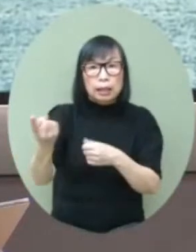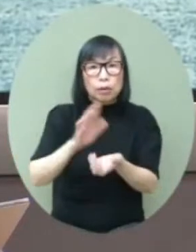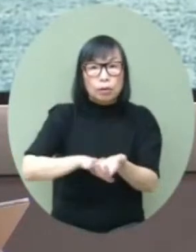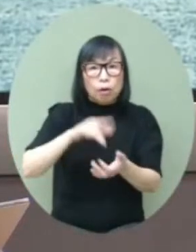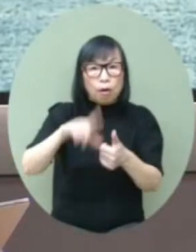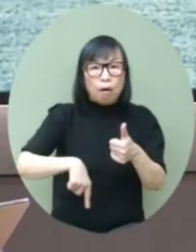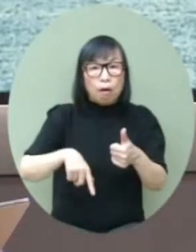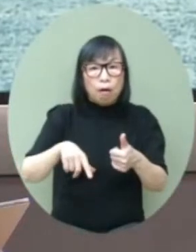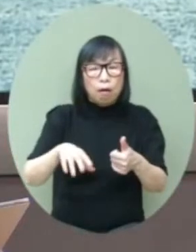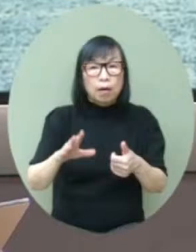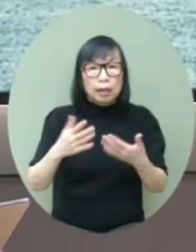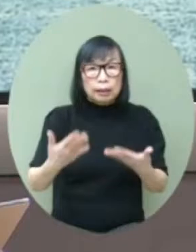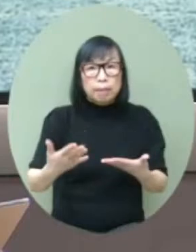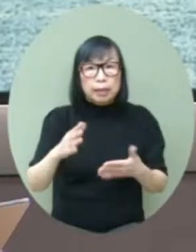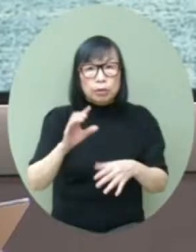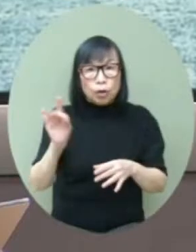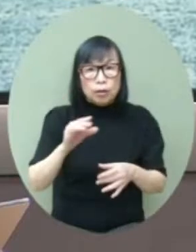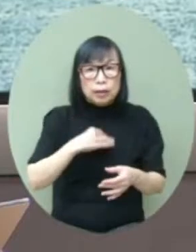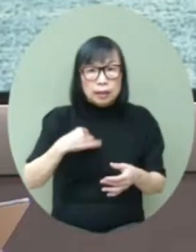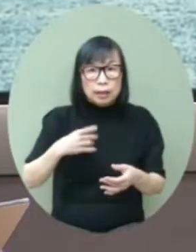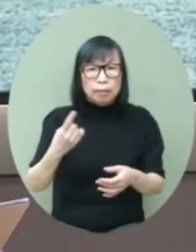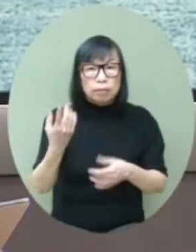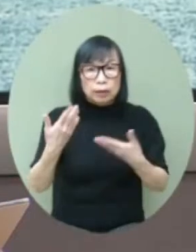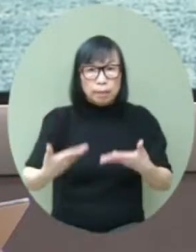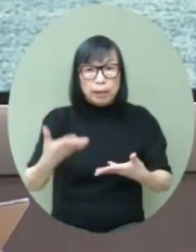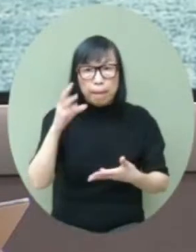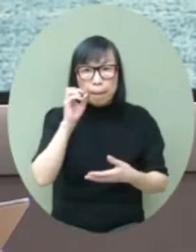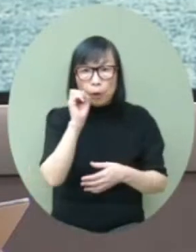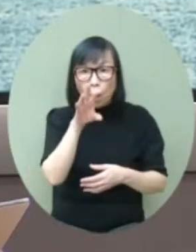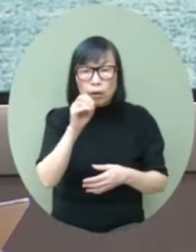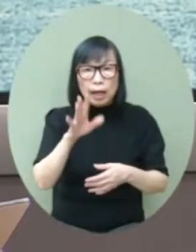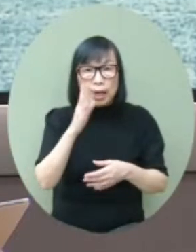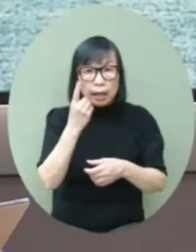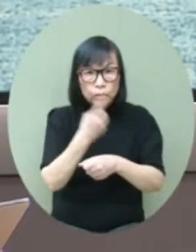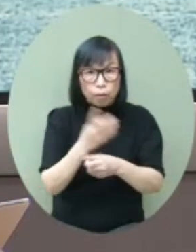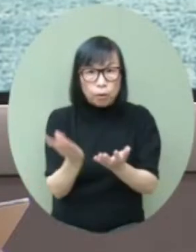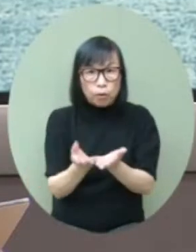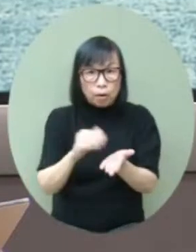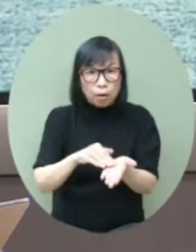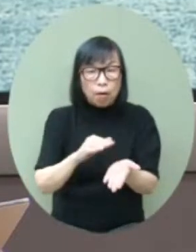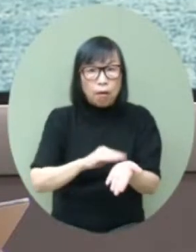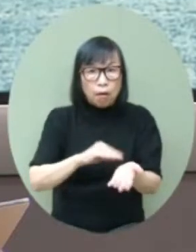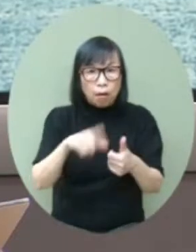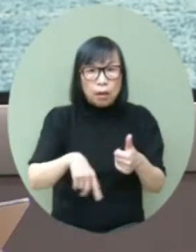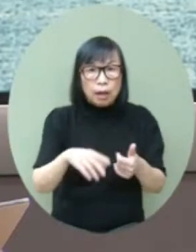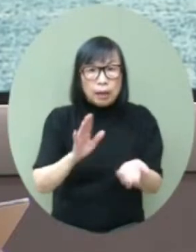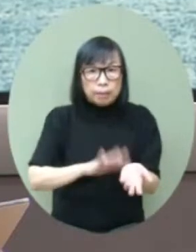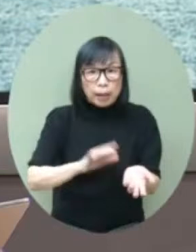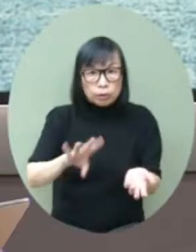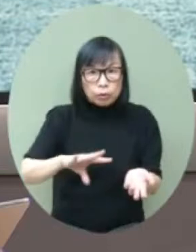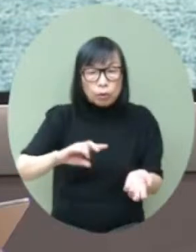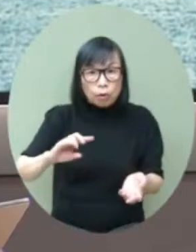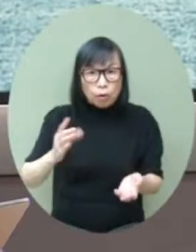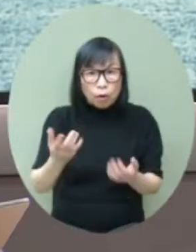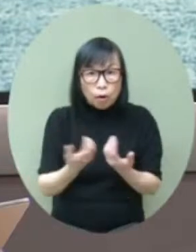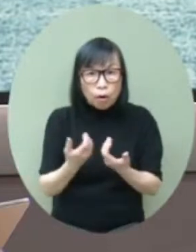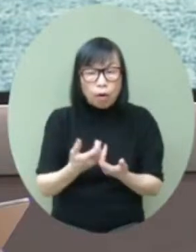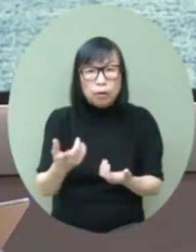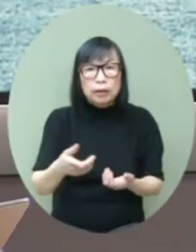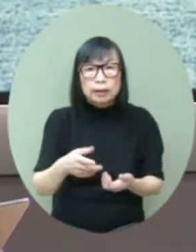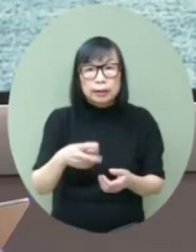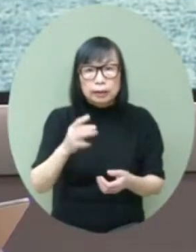at, and that's another case that Dr. Cheung reported to you earlier. That is a preliminary confirmed positive case with the